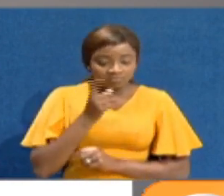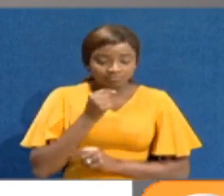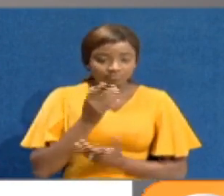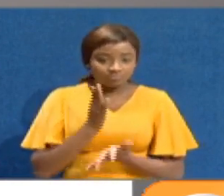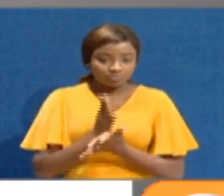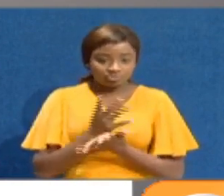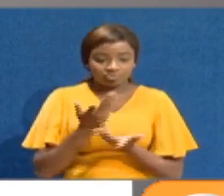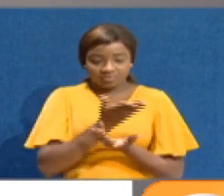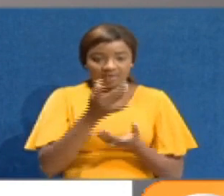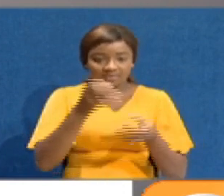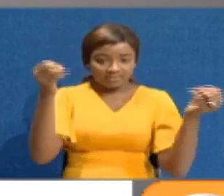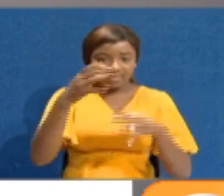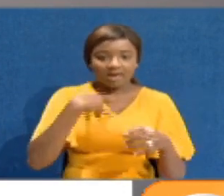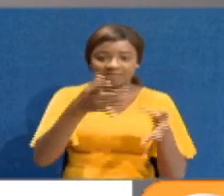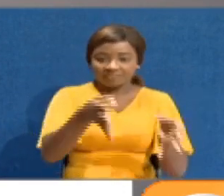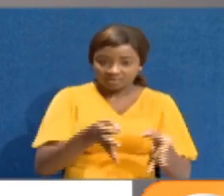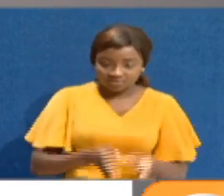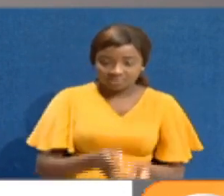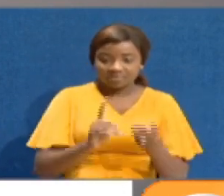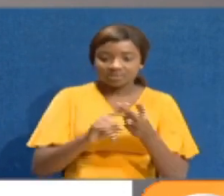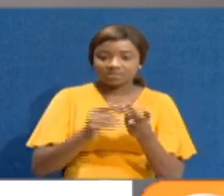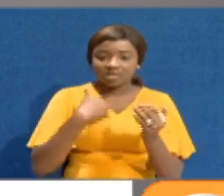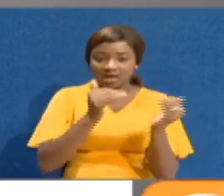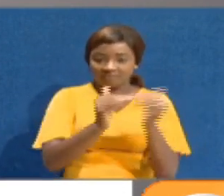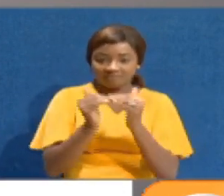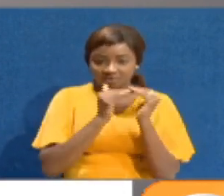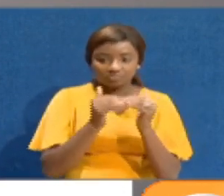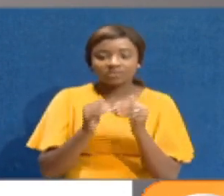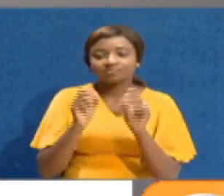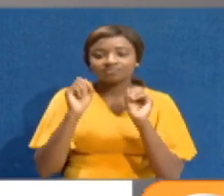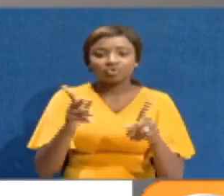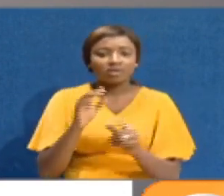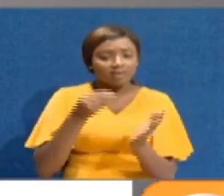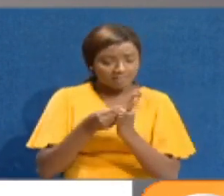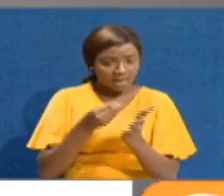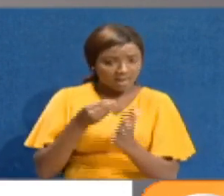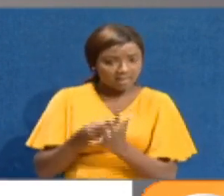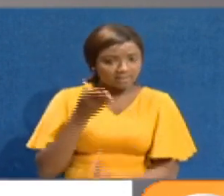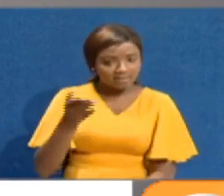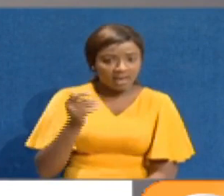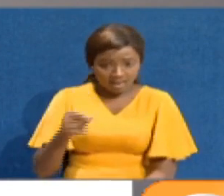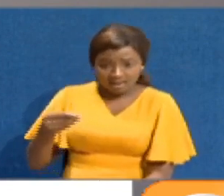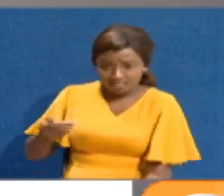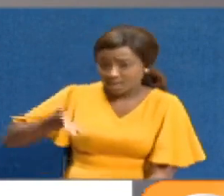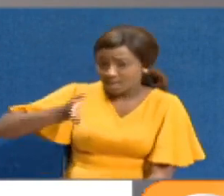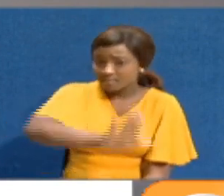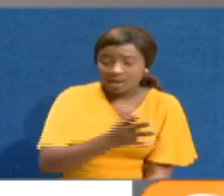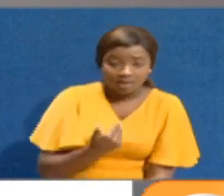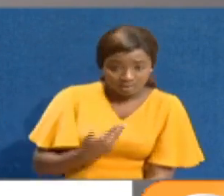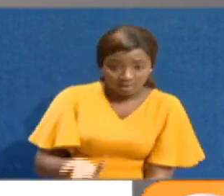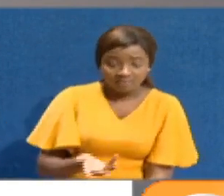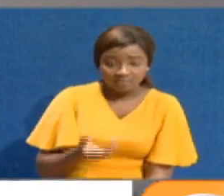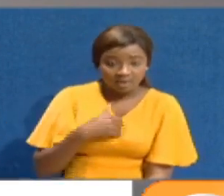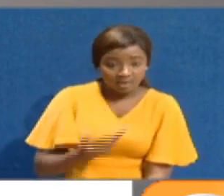a proper accountability, that there is actually equity, do we have the money to be able to pay back? Because what this